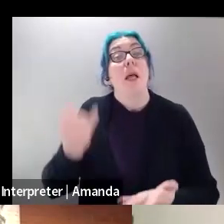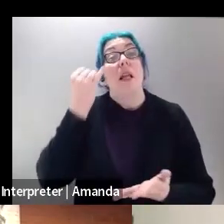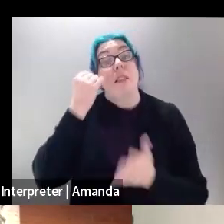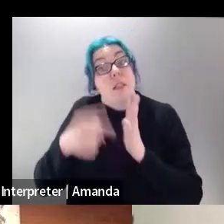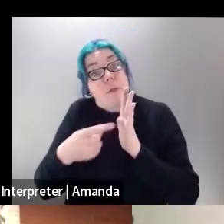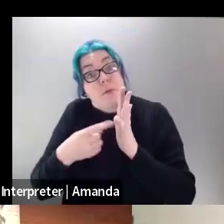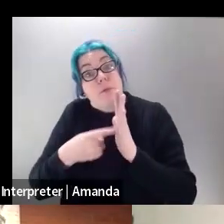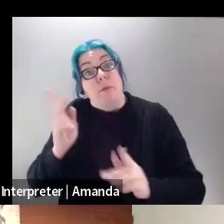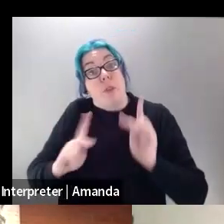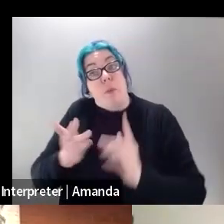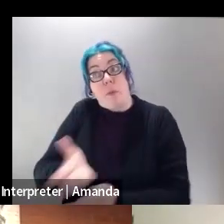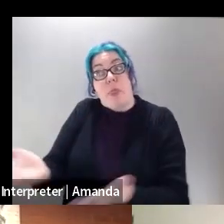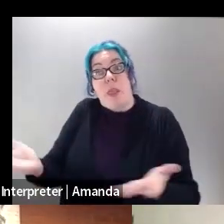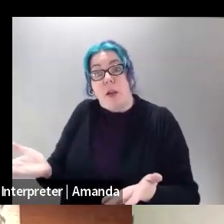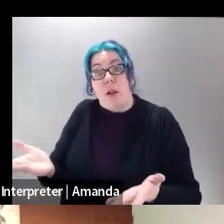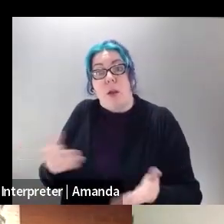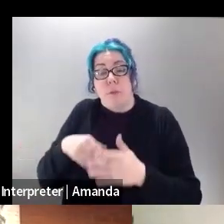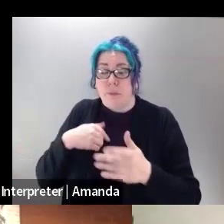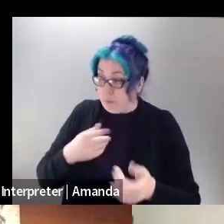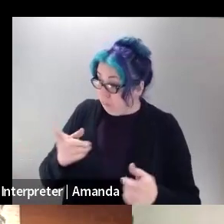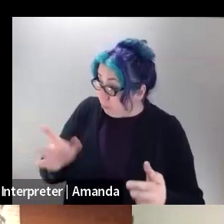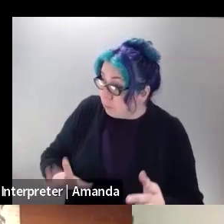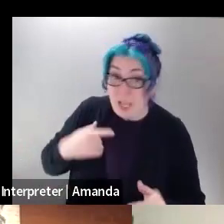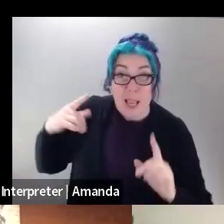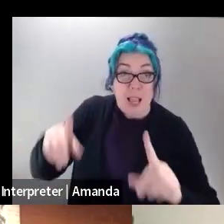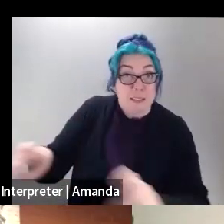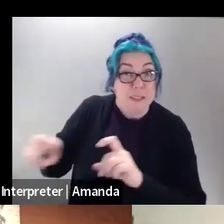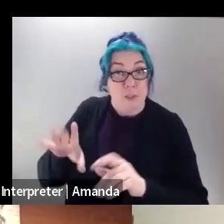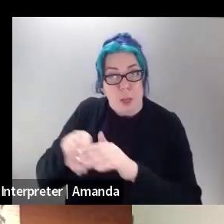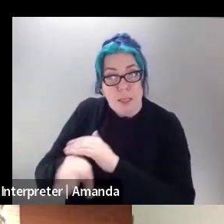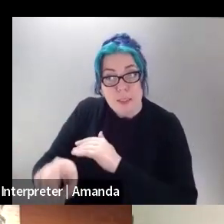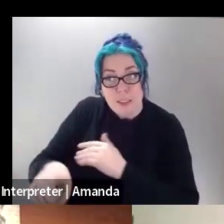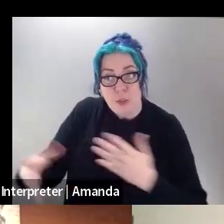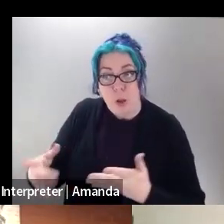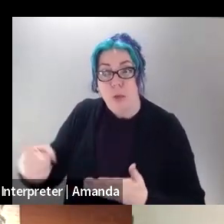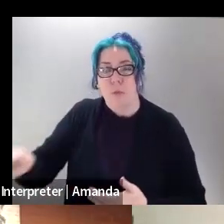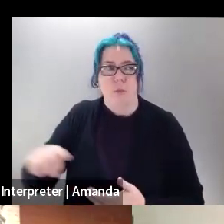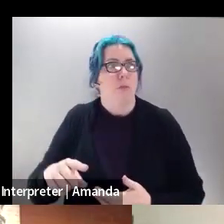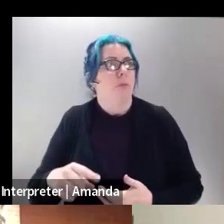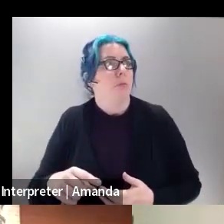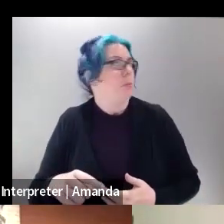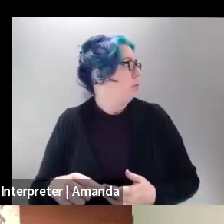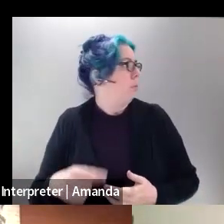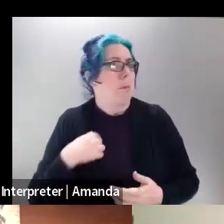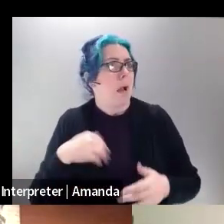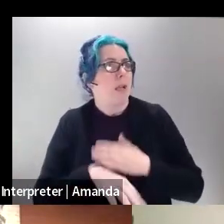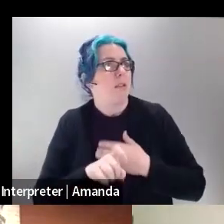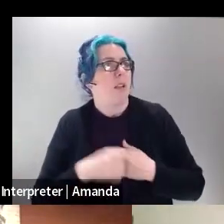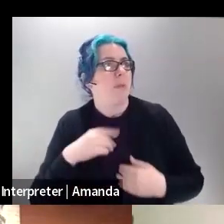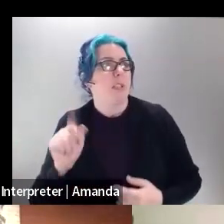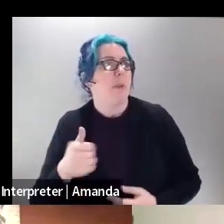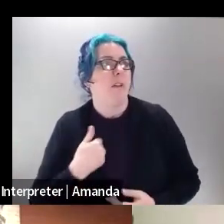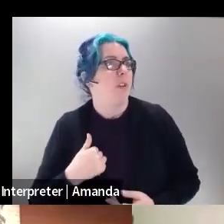of started in the room, I may plan to ask some of those questions myself, like most recently.